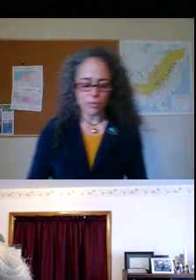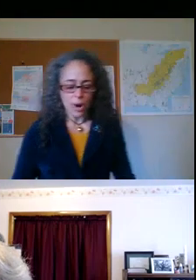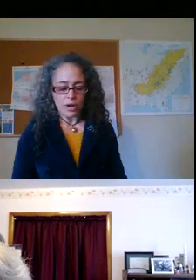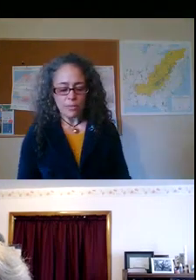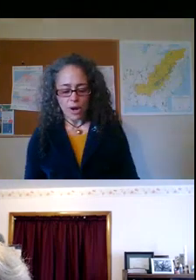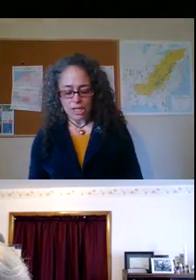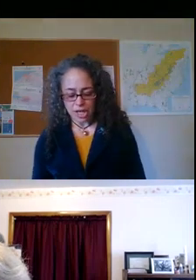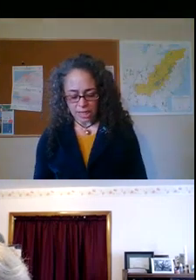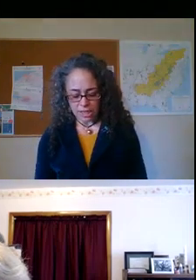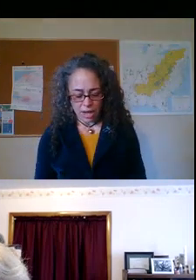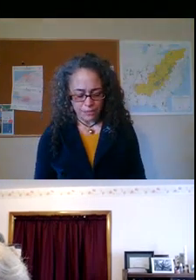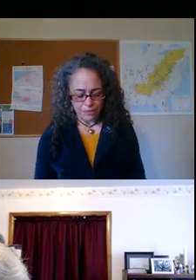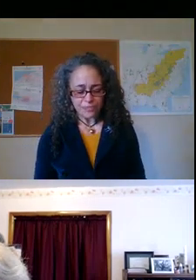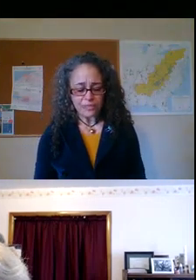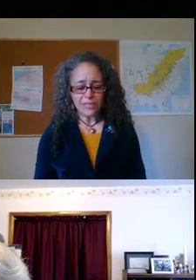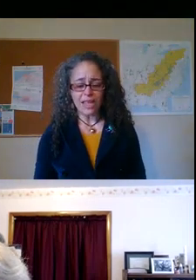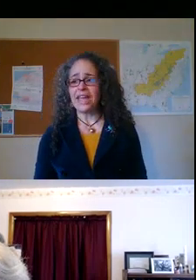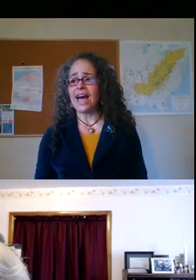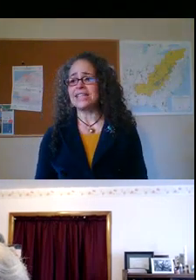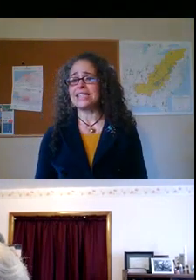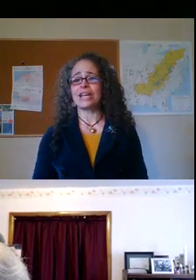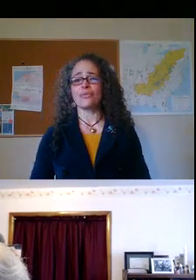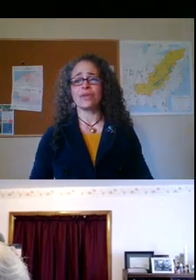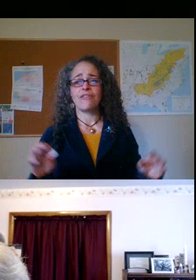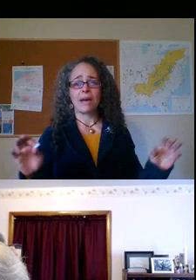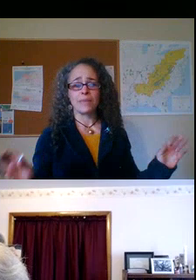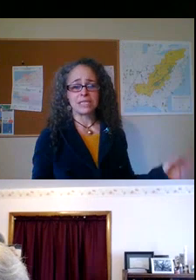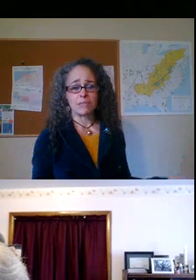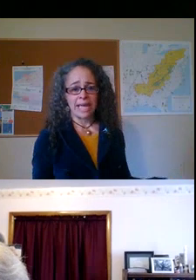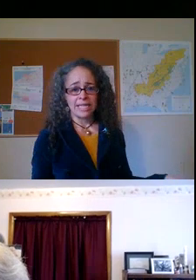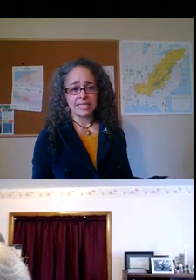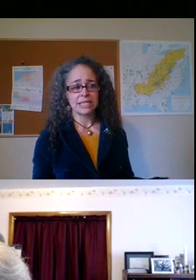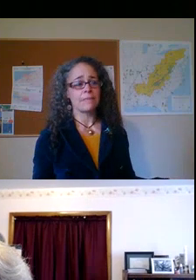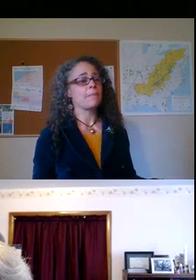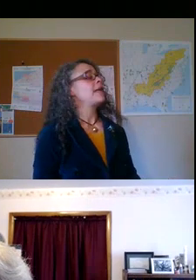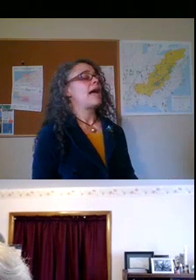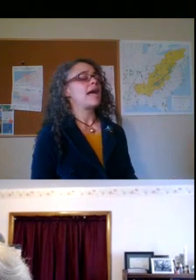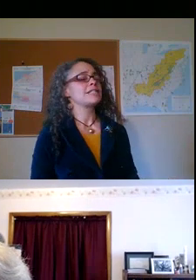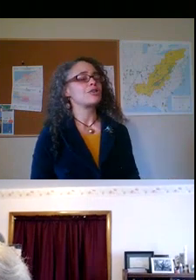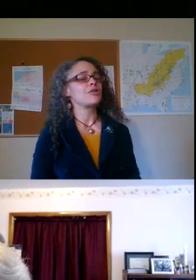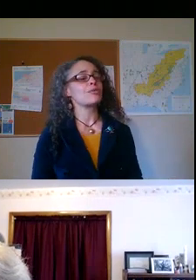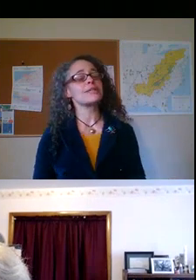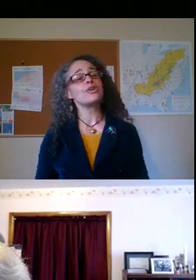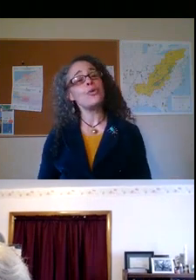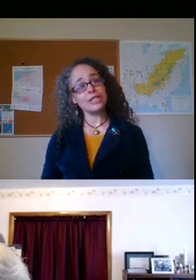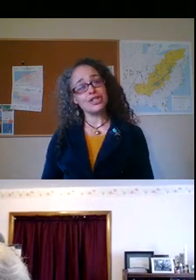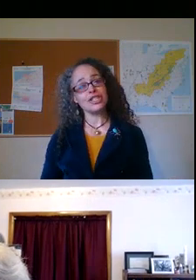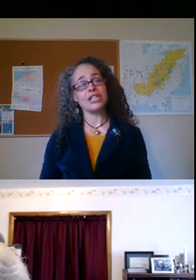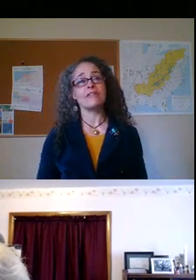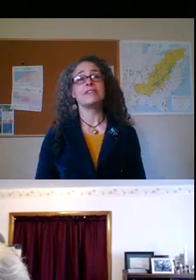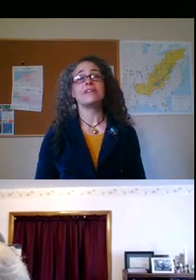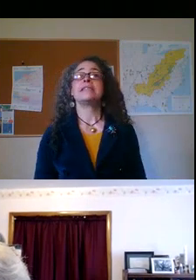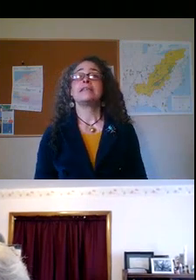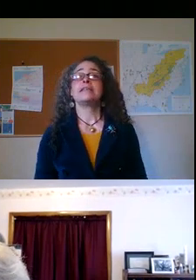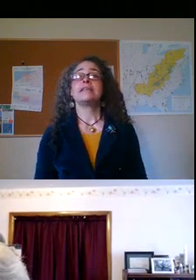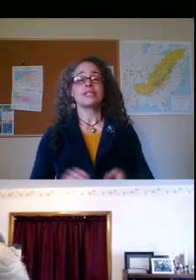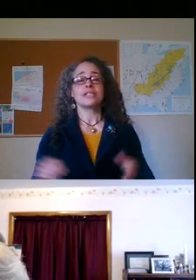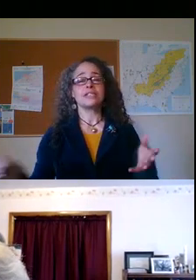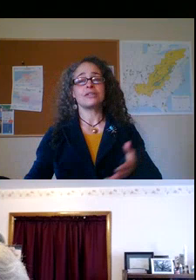But in part of the project, they had to kind of revamp a space. And so there was the question